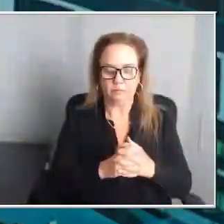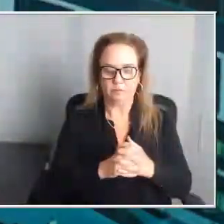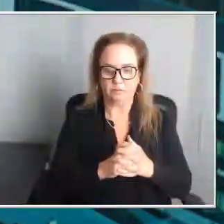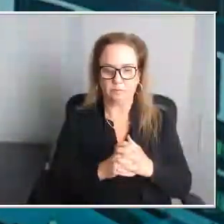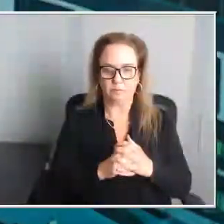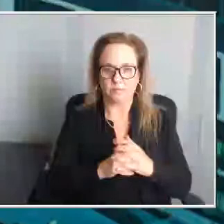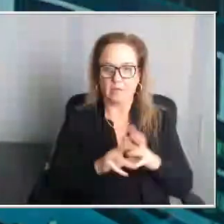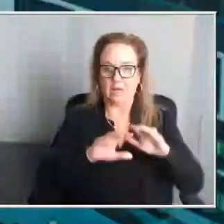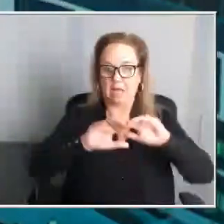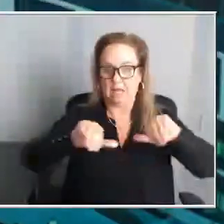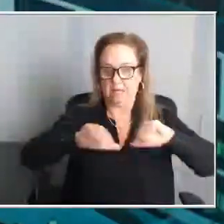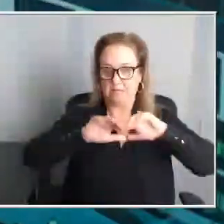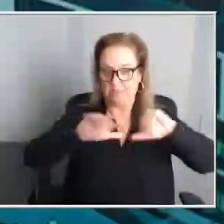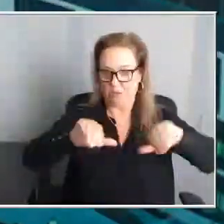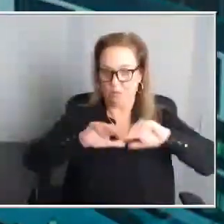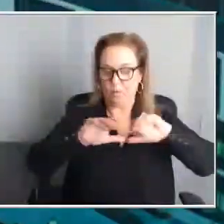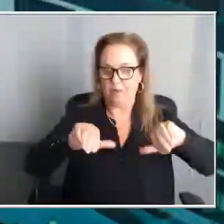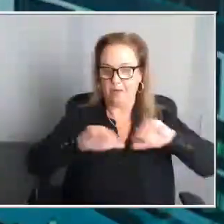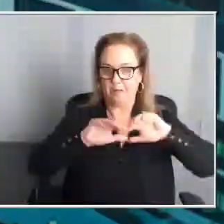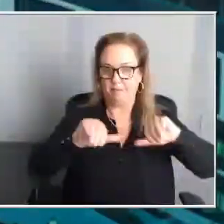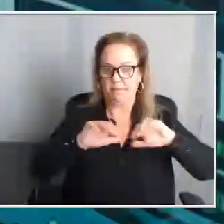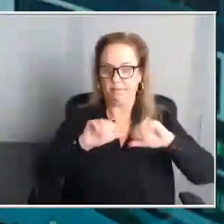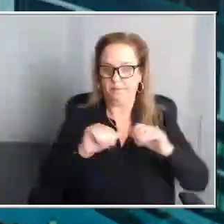swim with